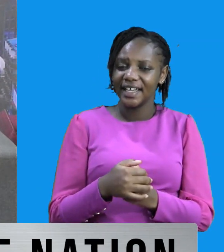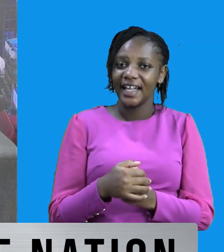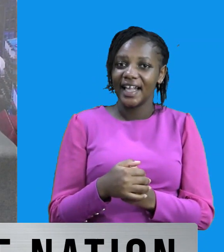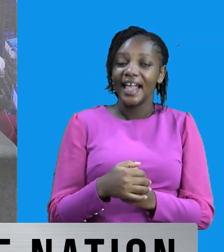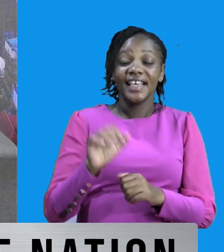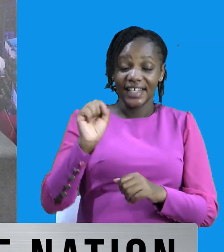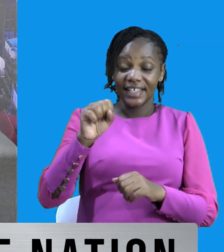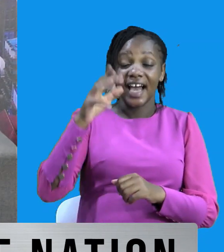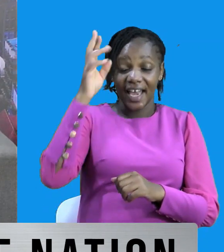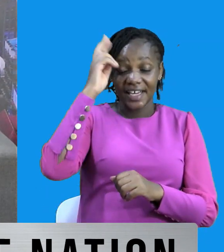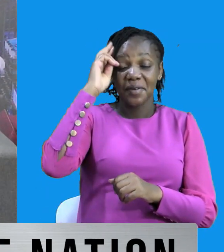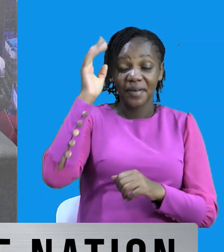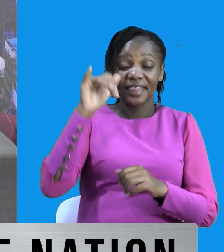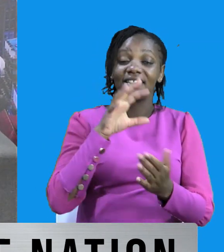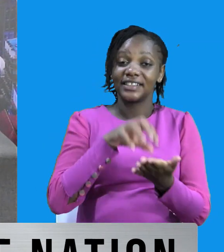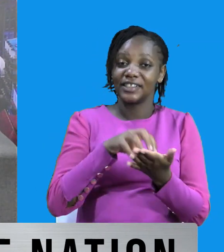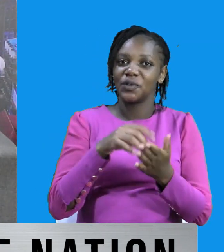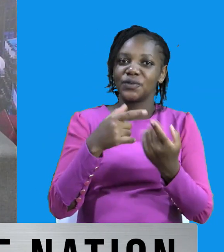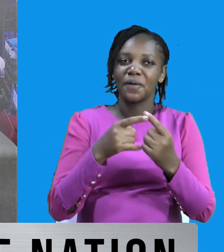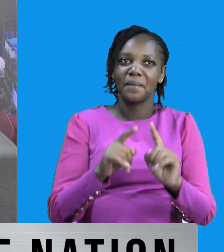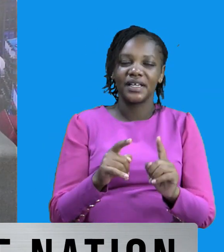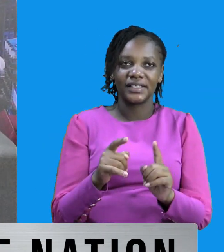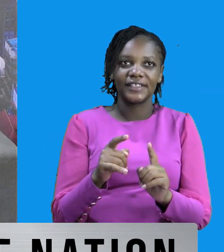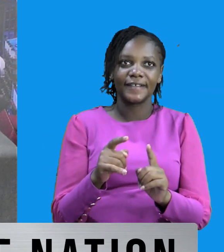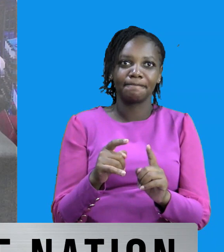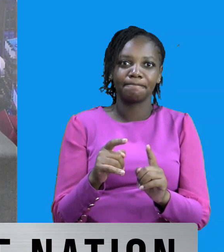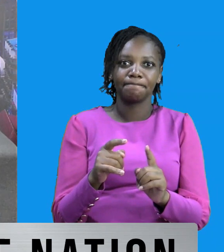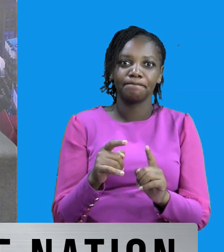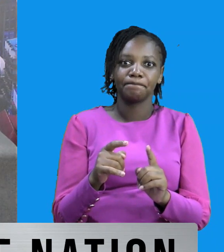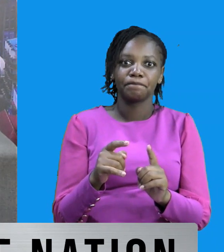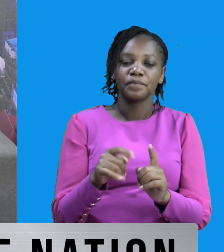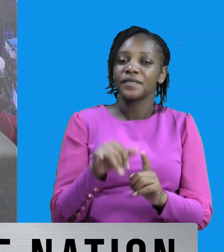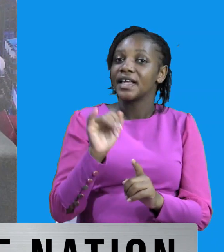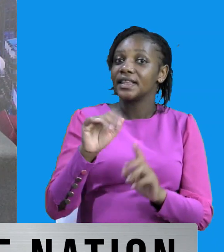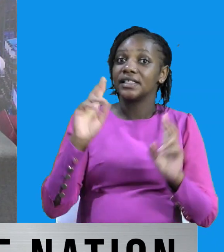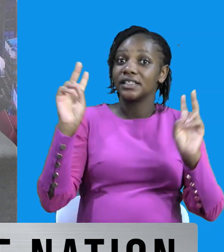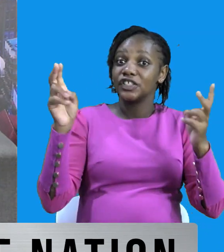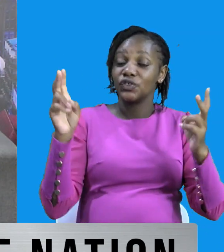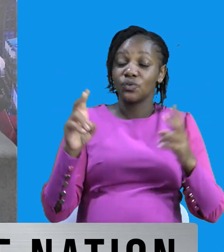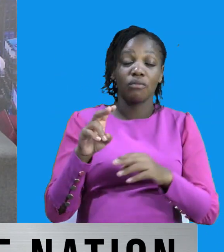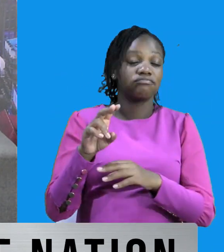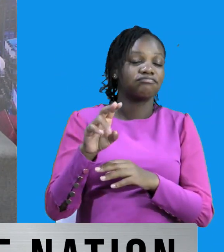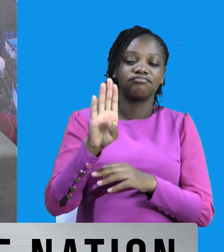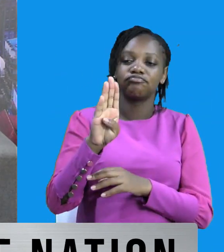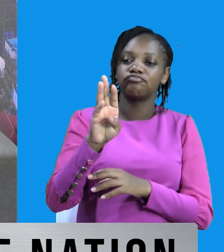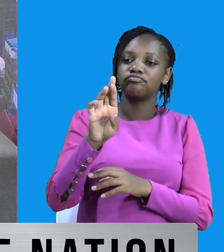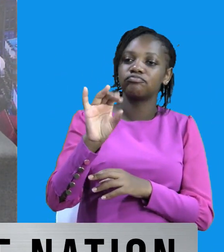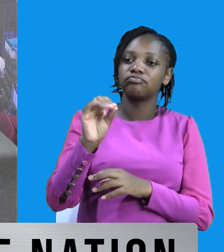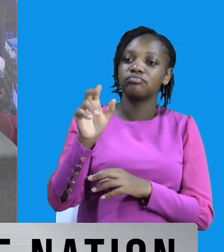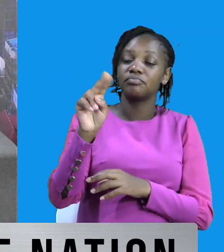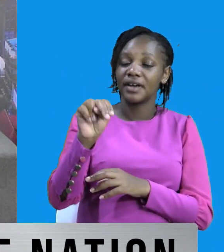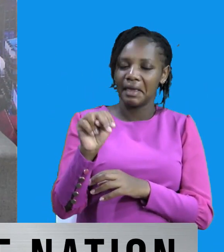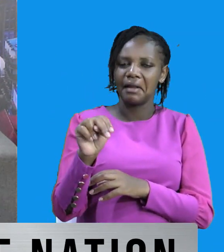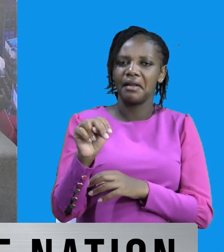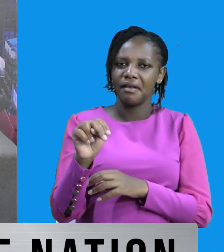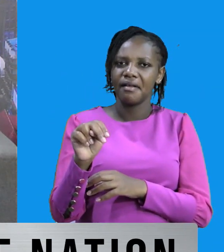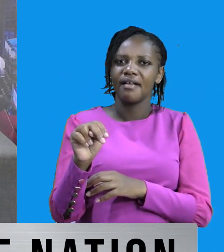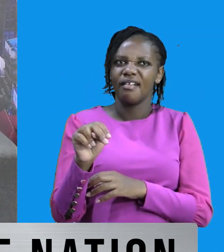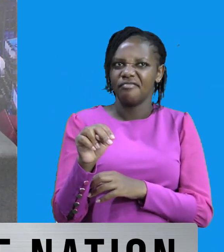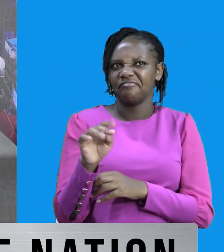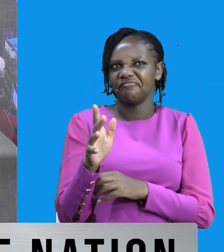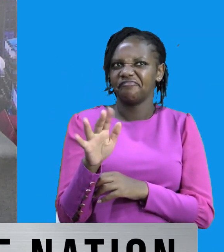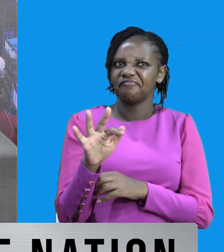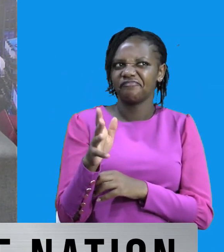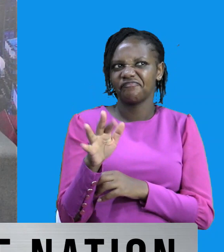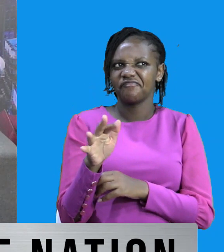an incident of fake pilot. So Jonah, it's just that this issue of Brian has become big because people began to relate it to